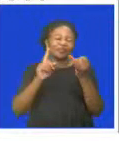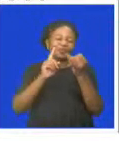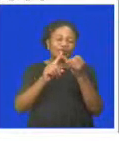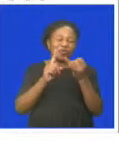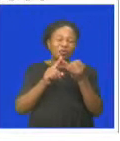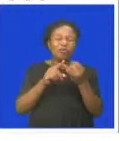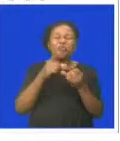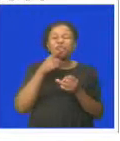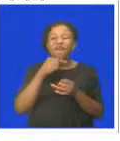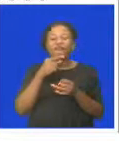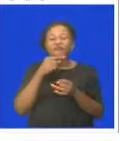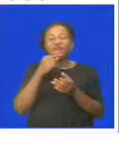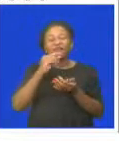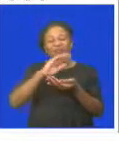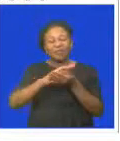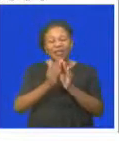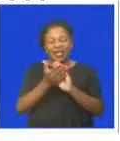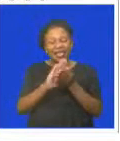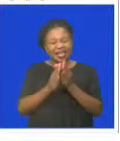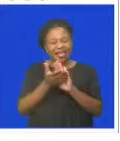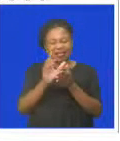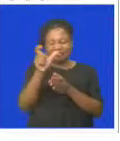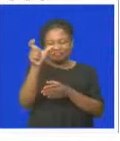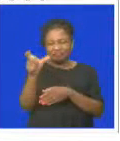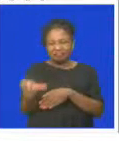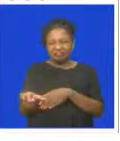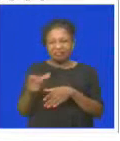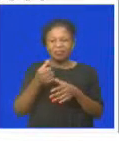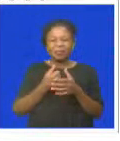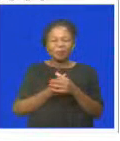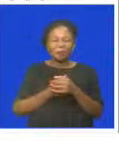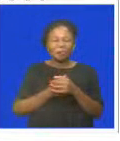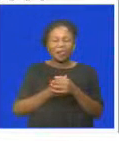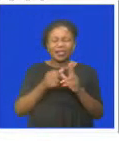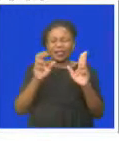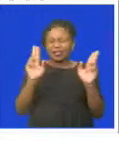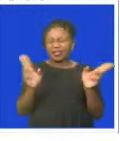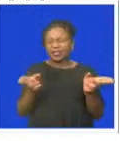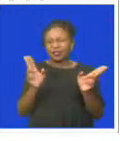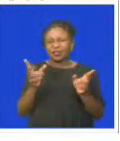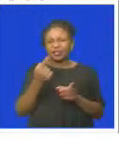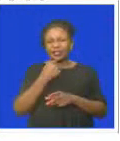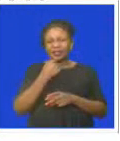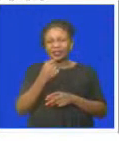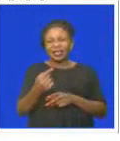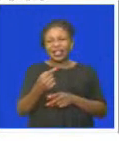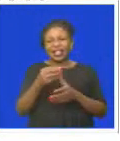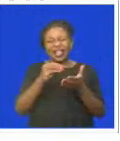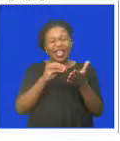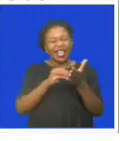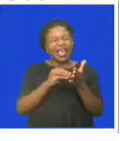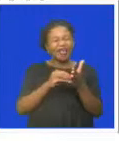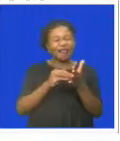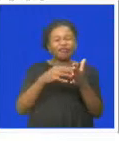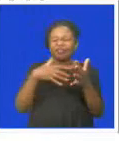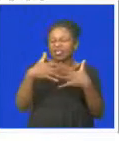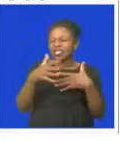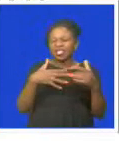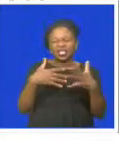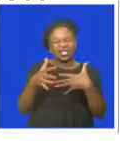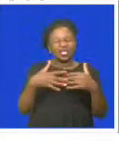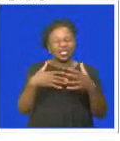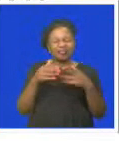patterns. We said natural patterns are found in natural objects,